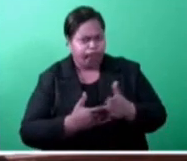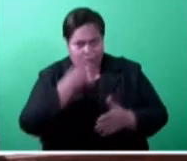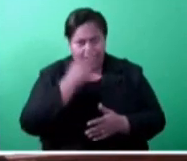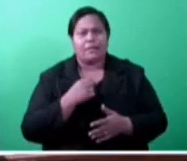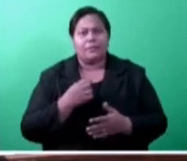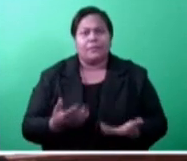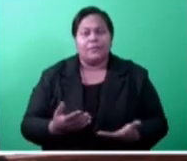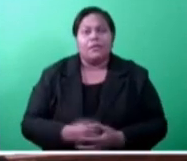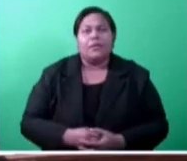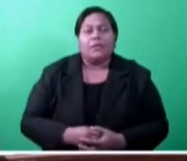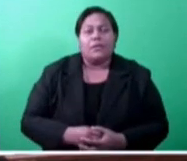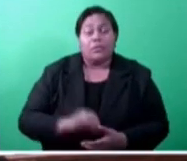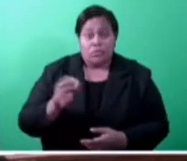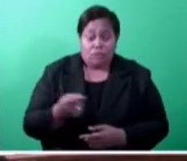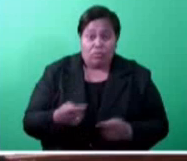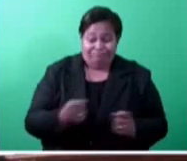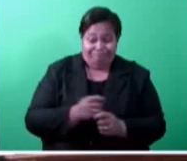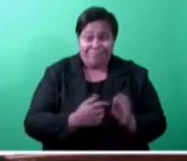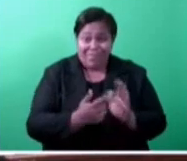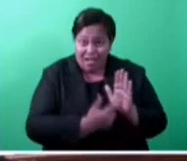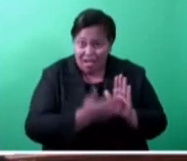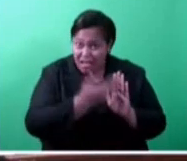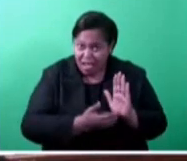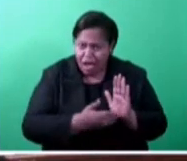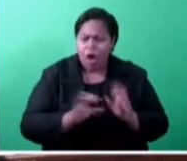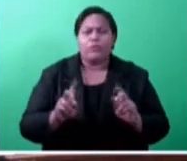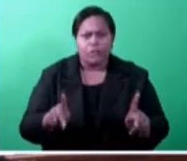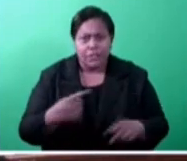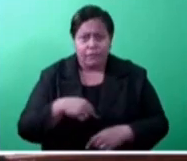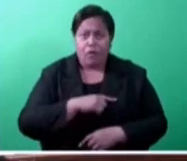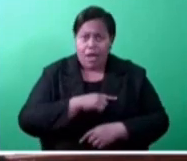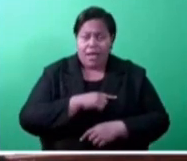amendment creates the opportunity and the potential to avoid up to